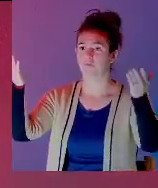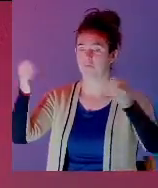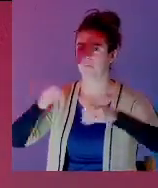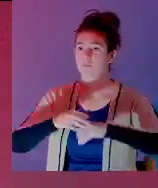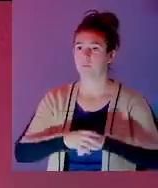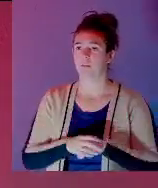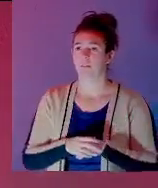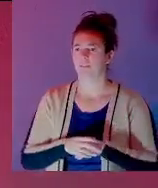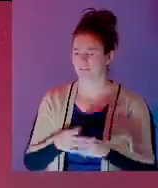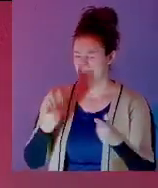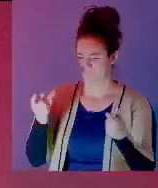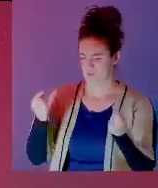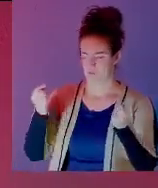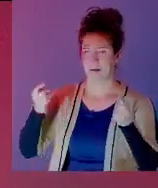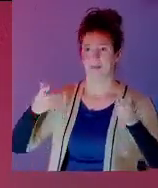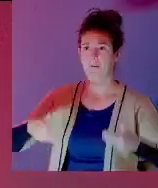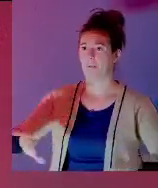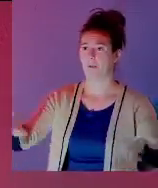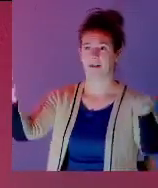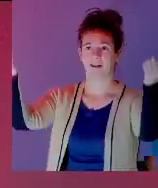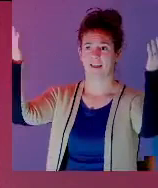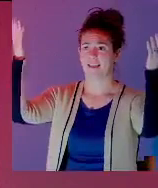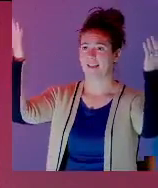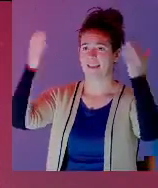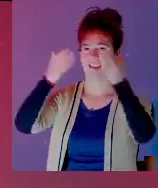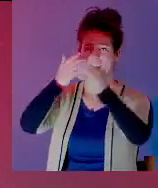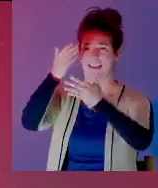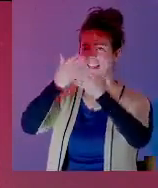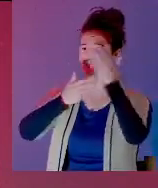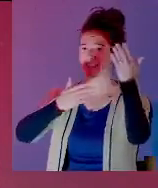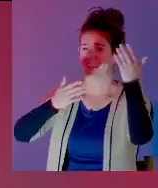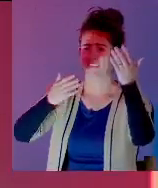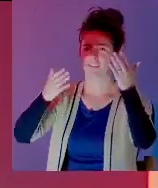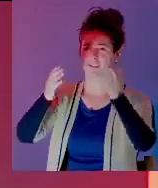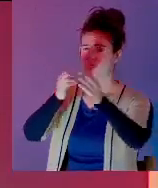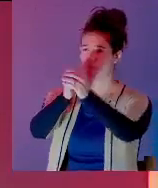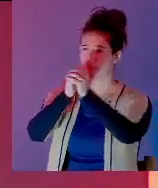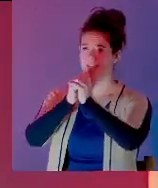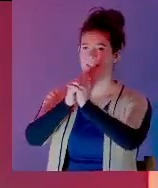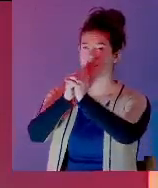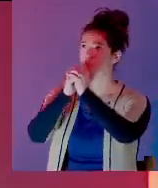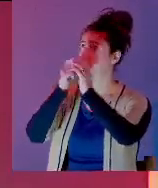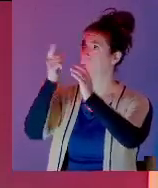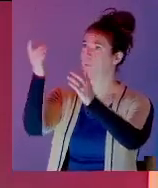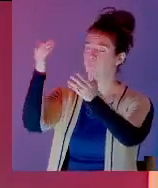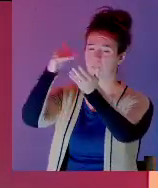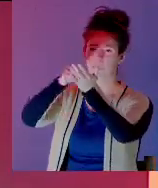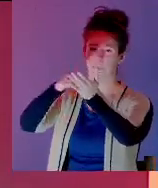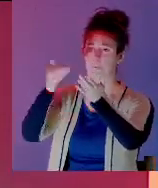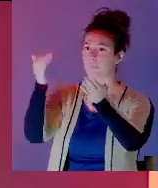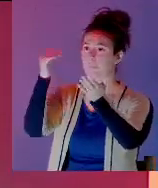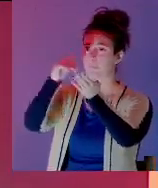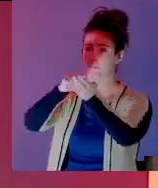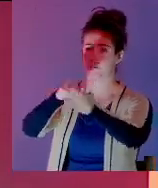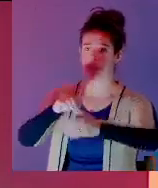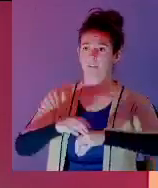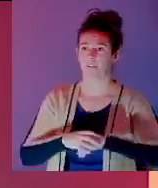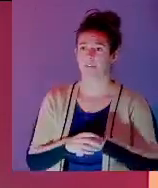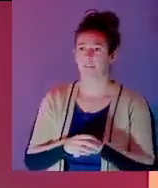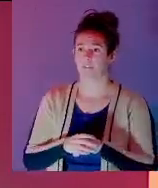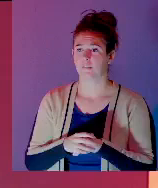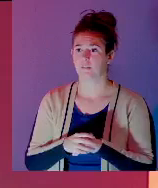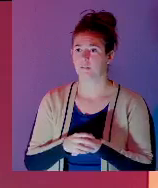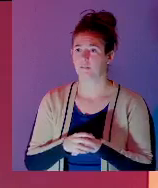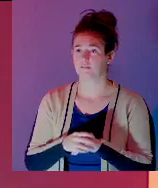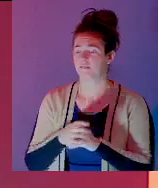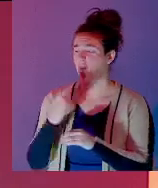So I'll throw up my hands, praise you again and again, 'cause